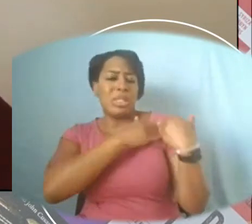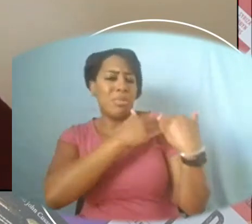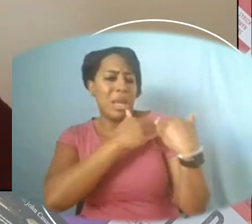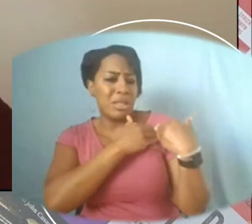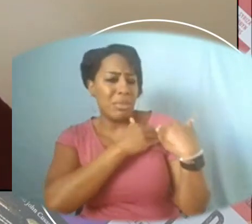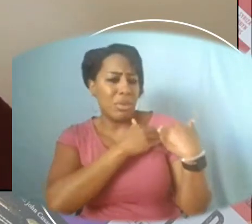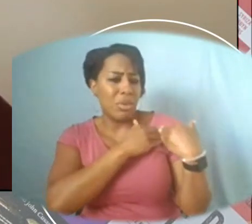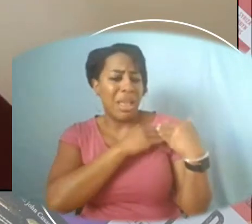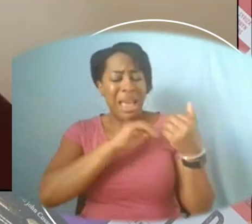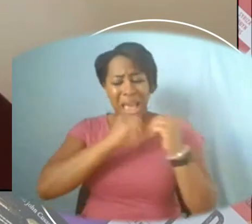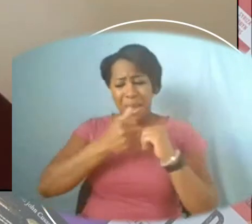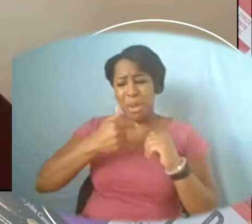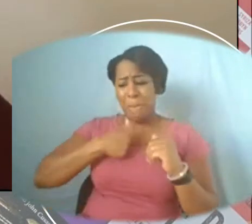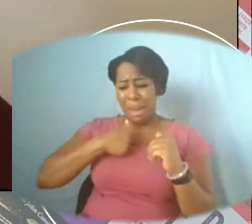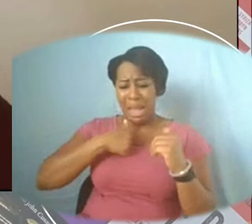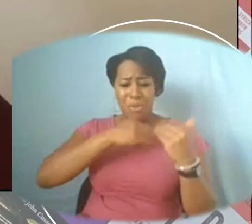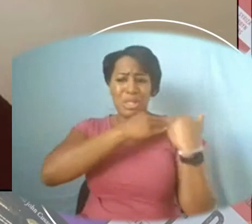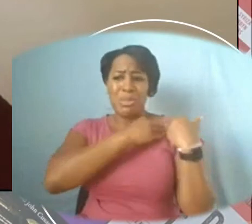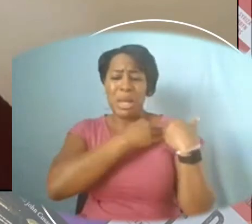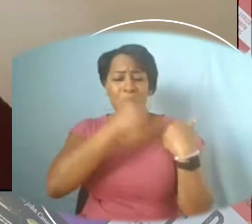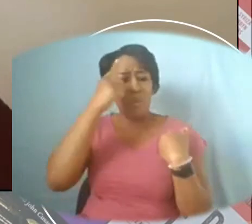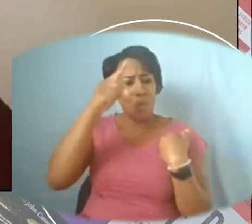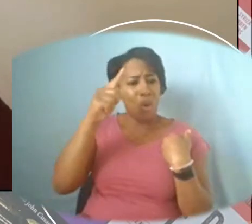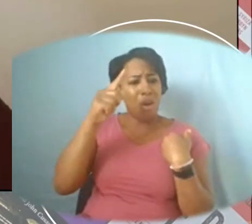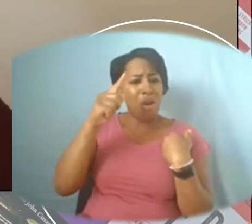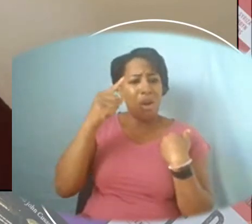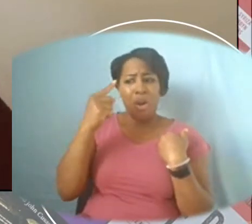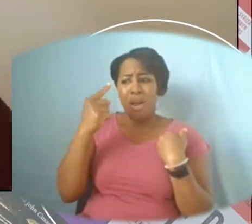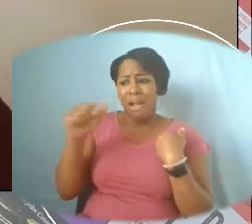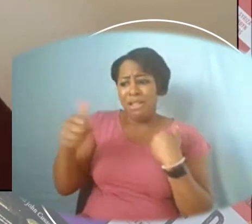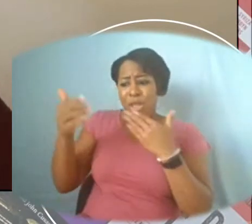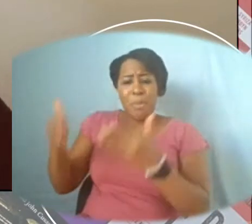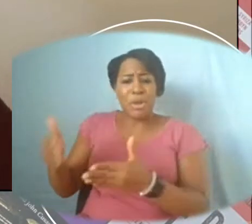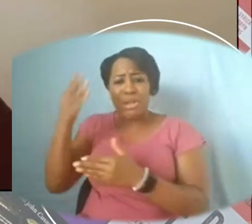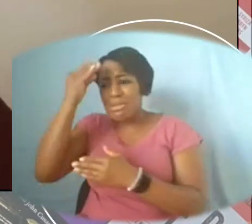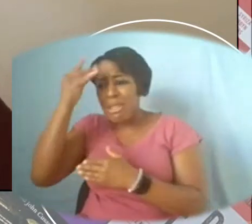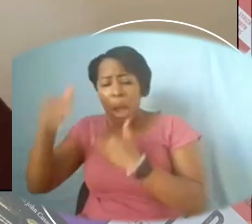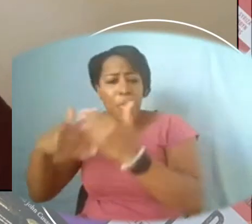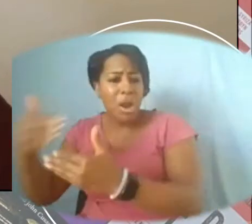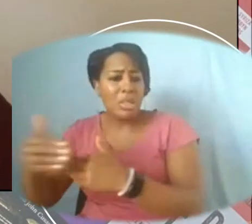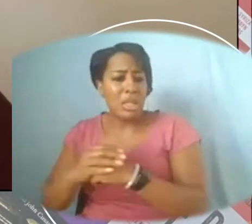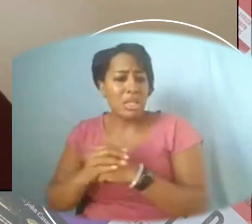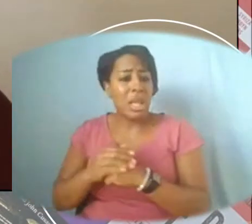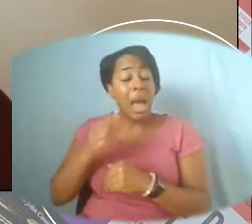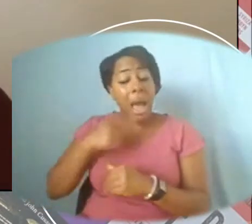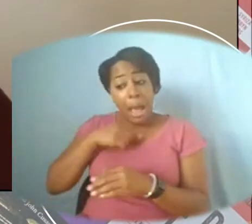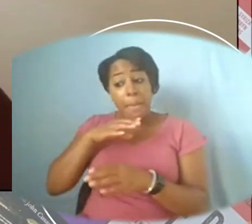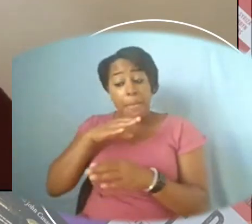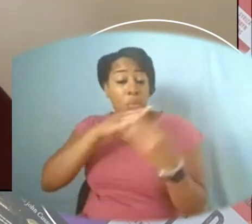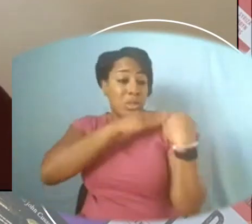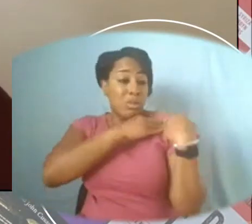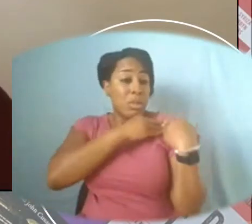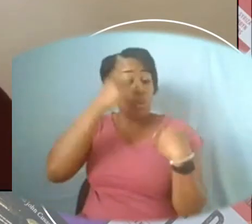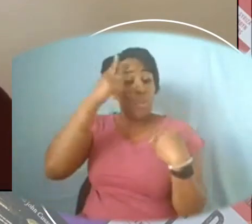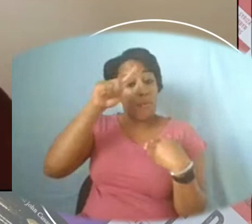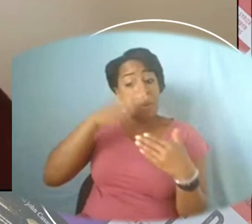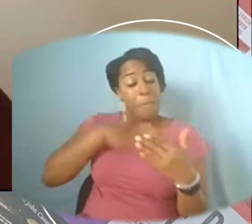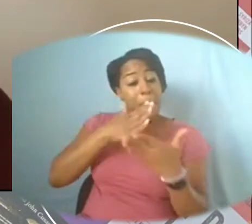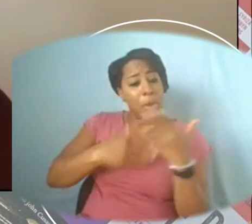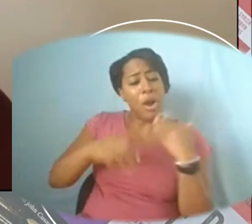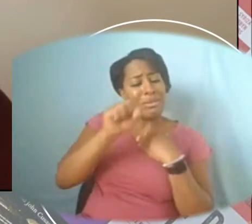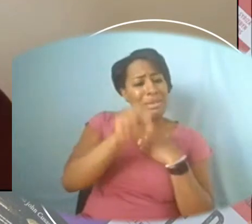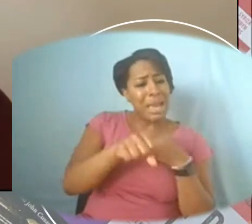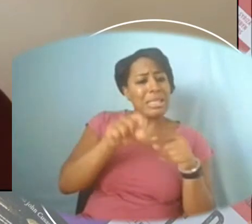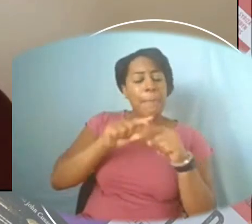one individual? And, I'm accountable for my part in a situation, but that is what the police